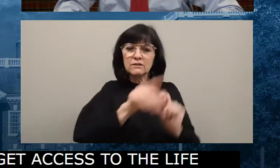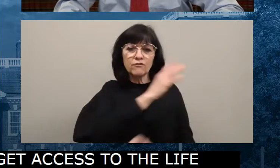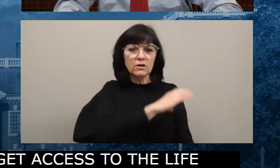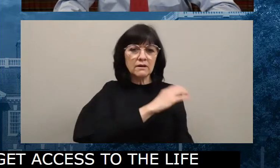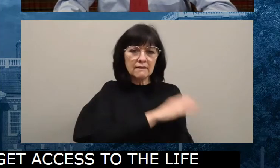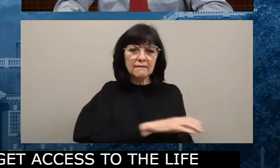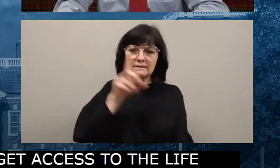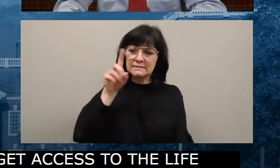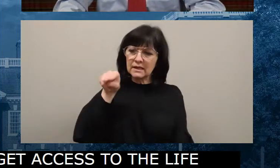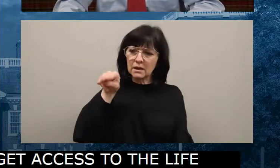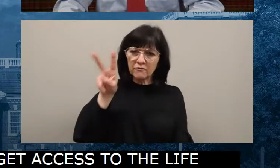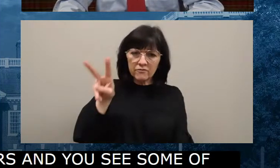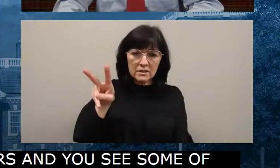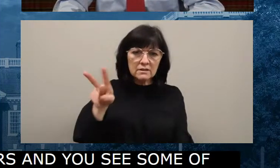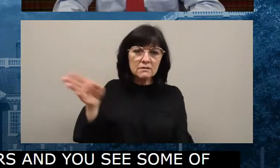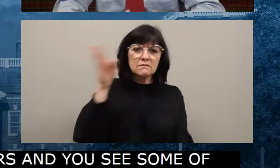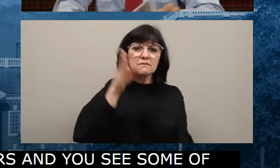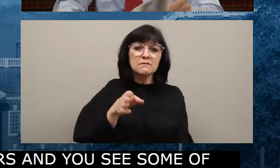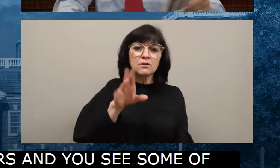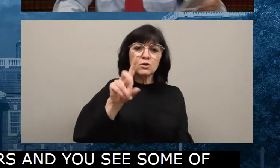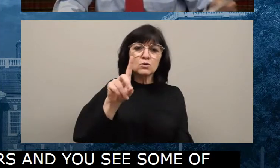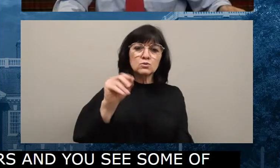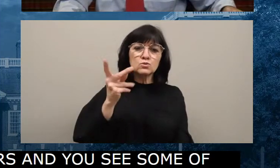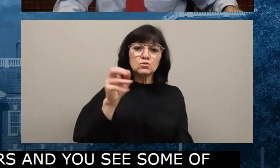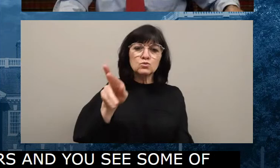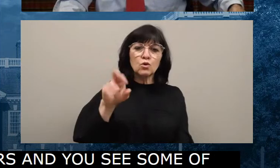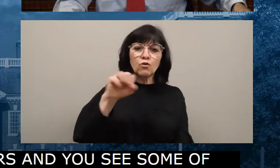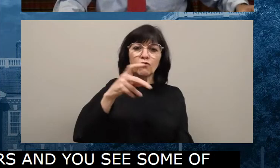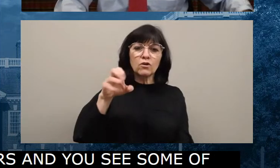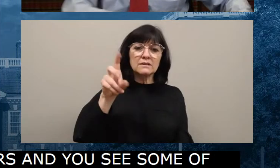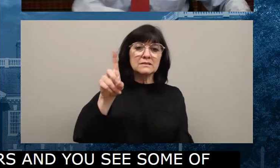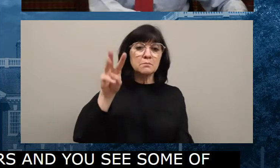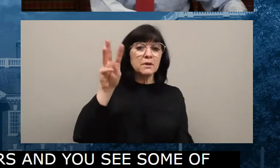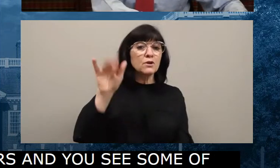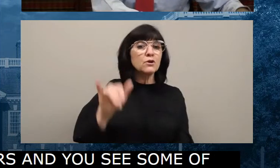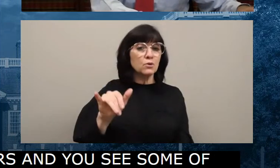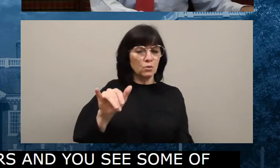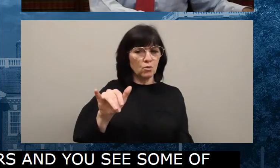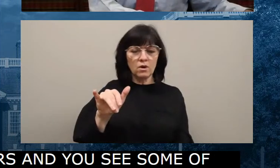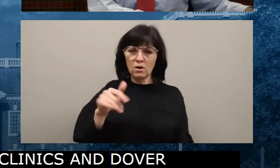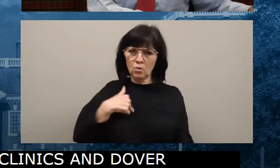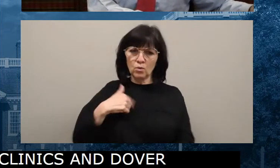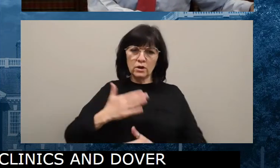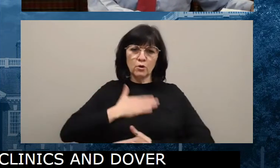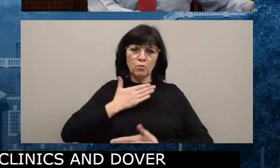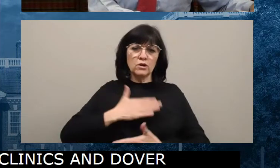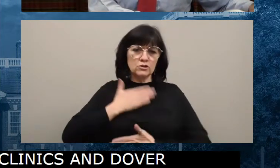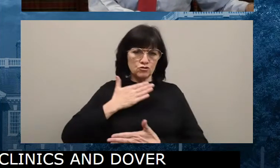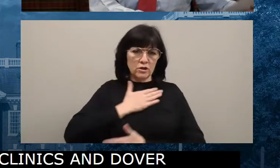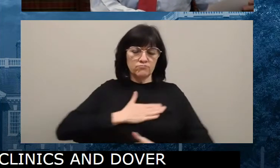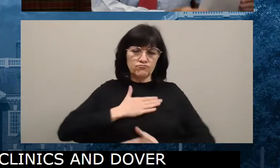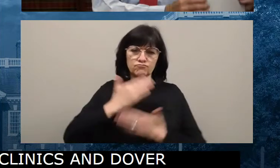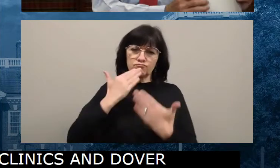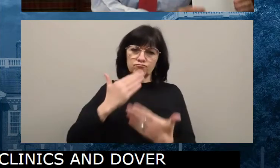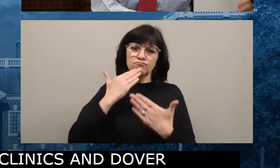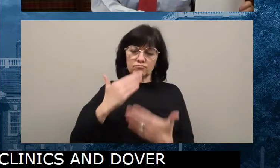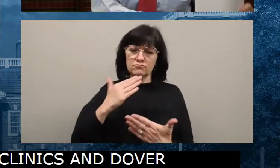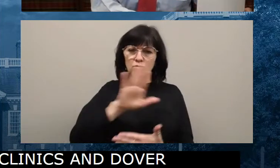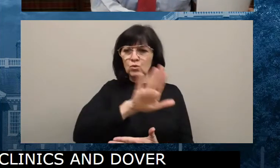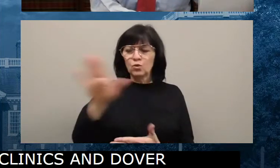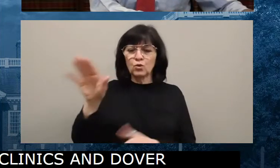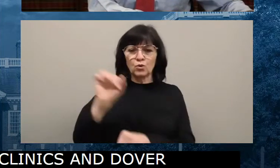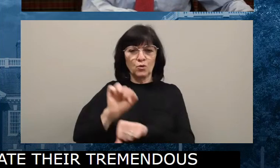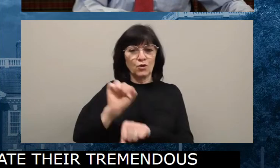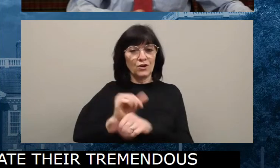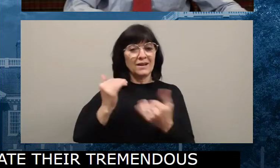Speedway. We appreciate their tremendous work. And with that, again, our award-winning Director of the Division of Public Health,